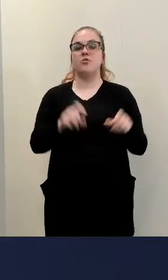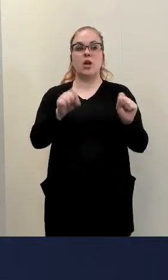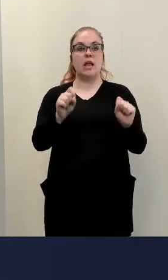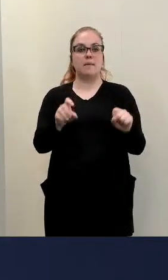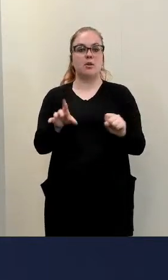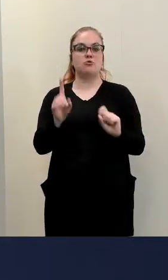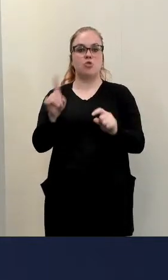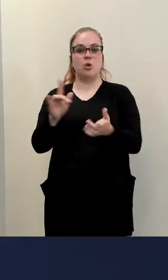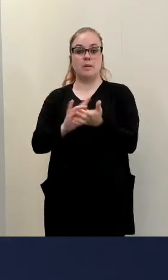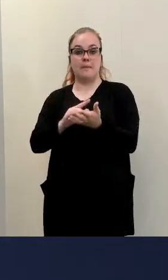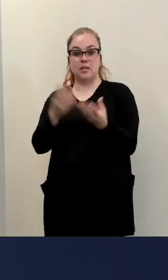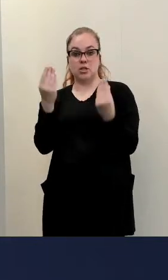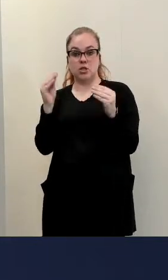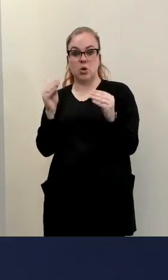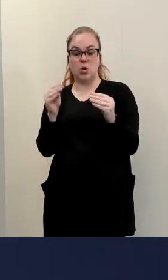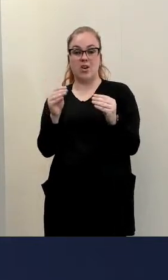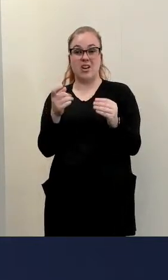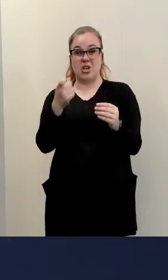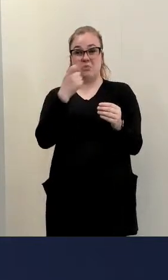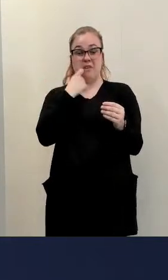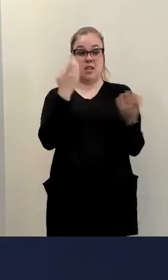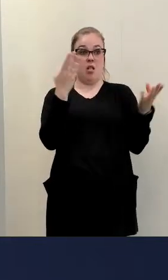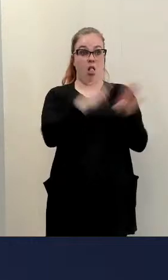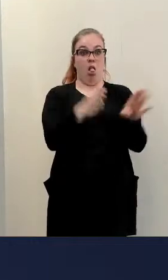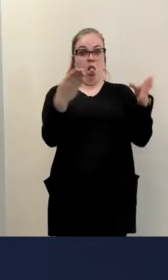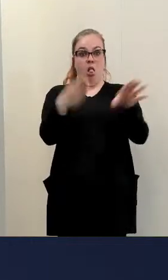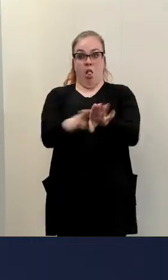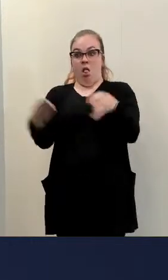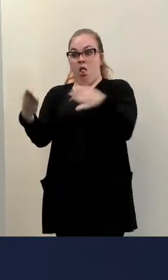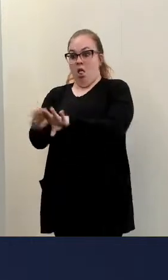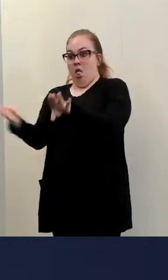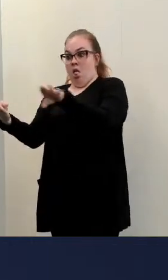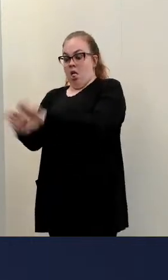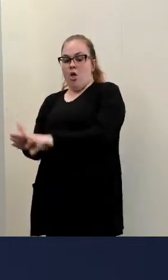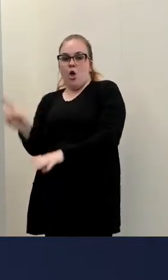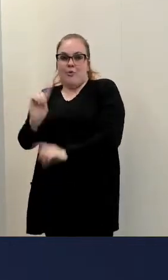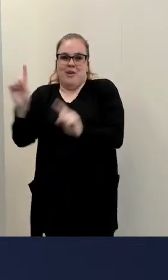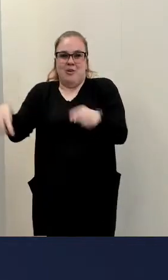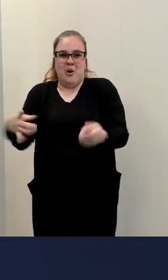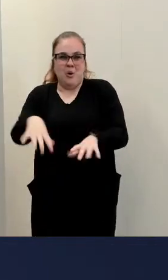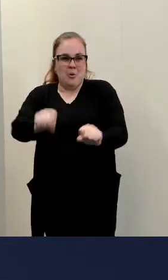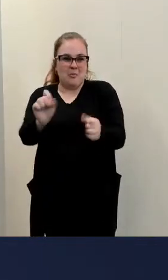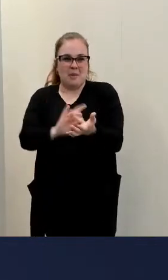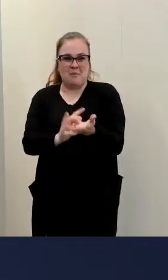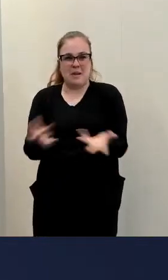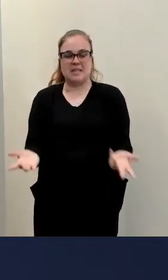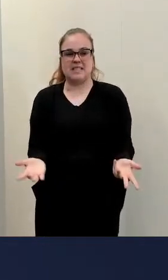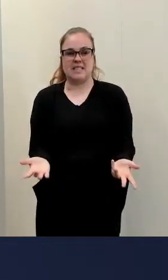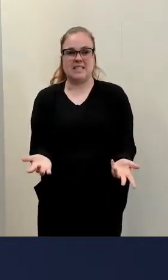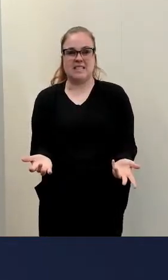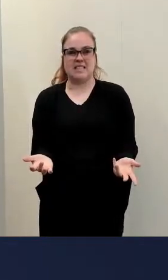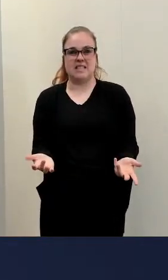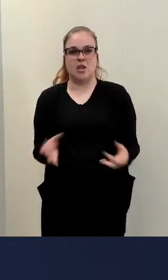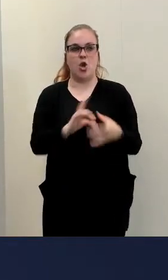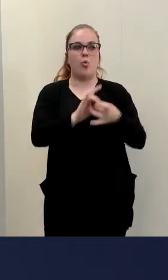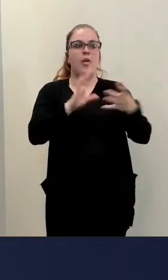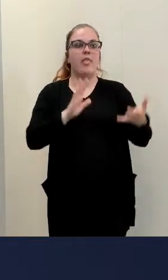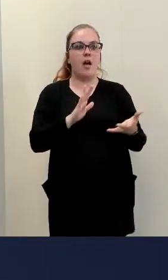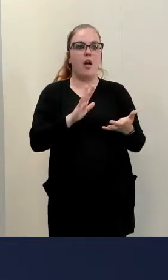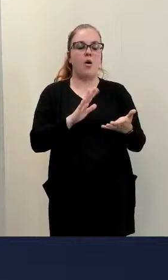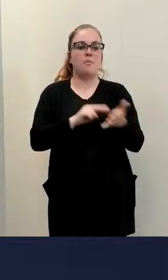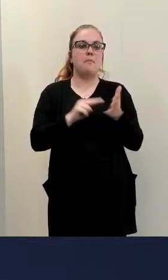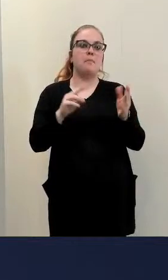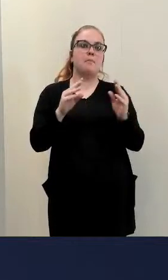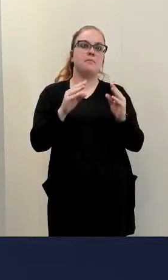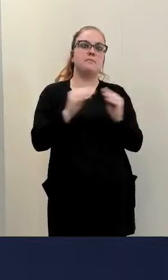pharmacy. Pharmacies are closing left and right. Like, where do you then go to get your medication without then being blamed